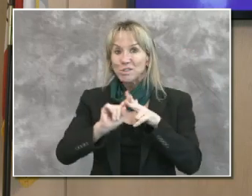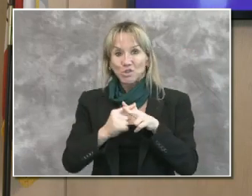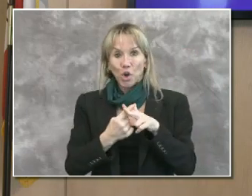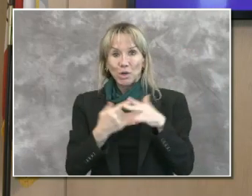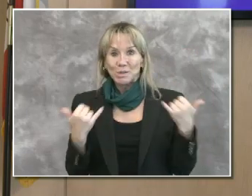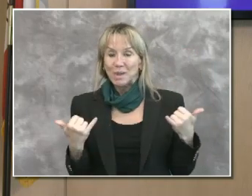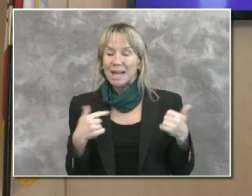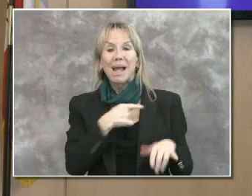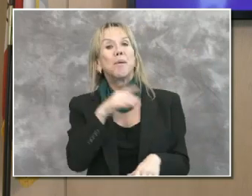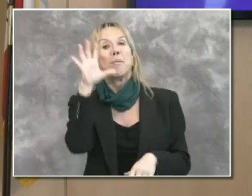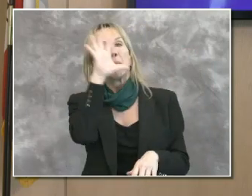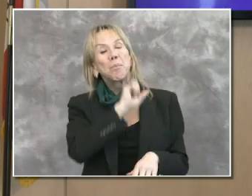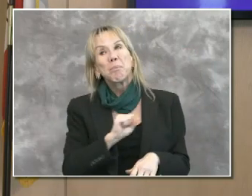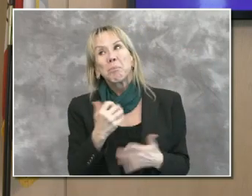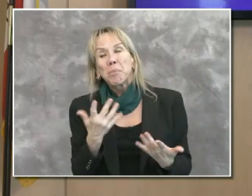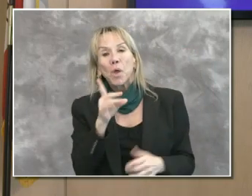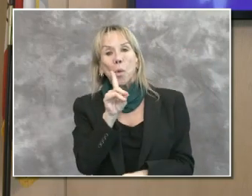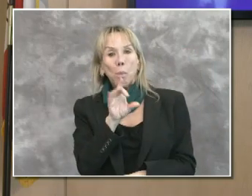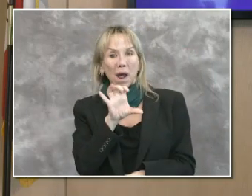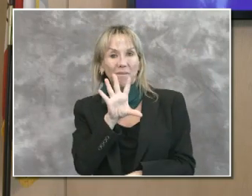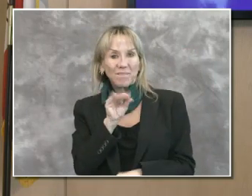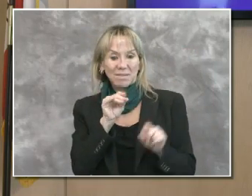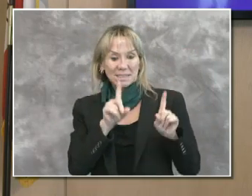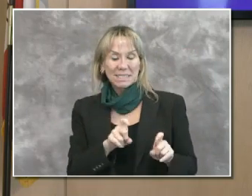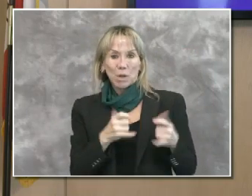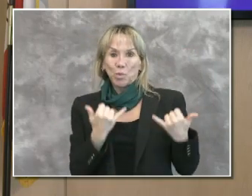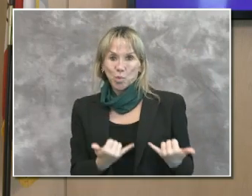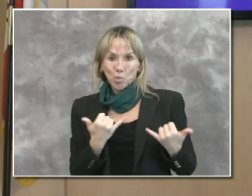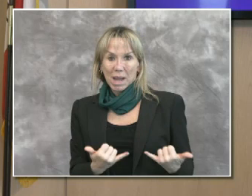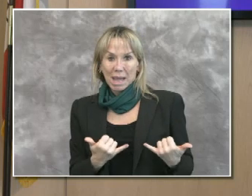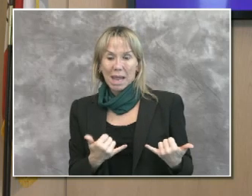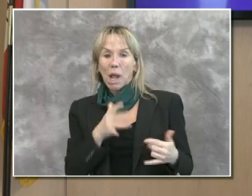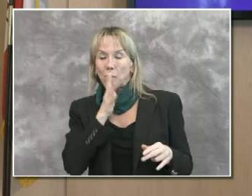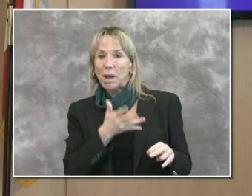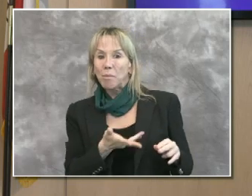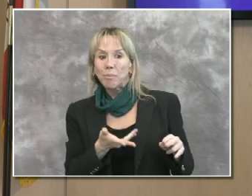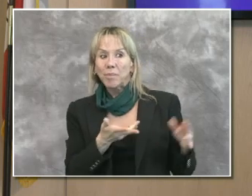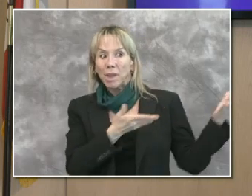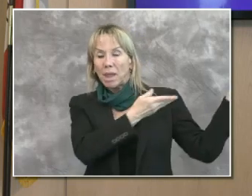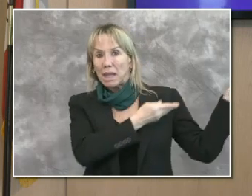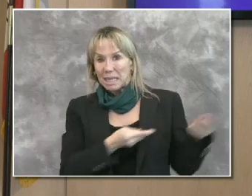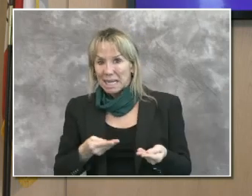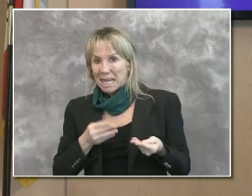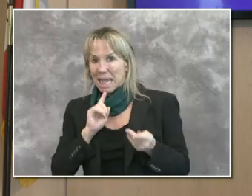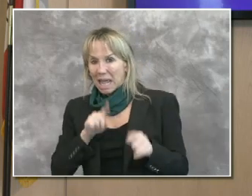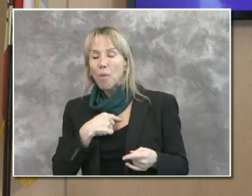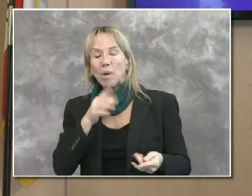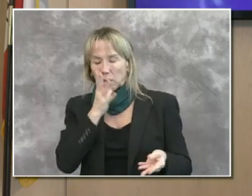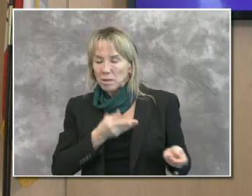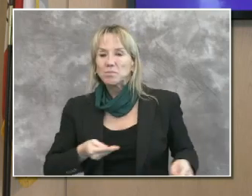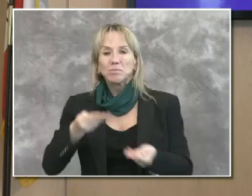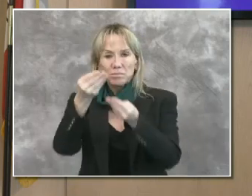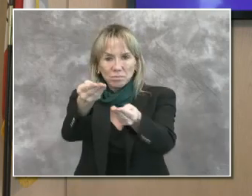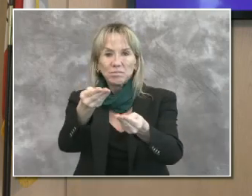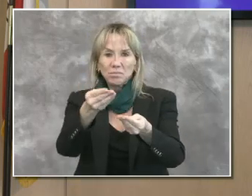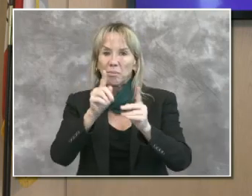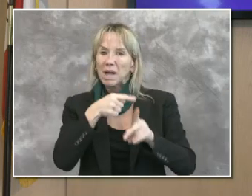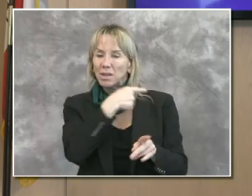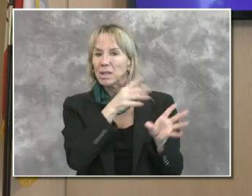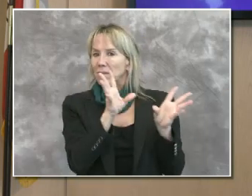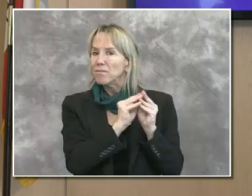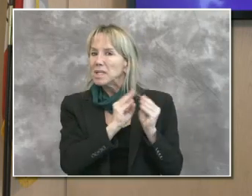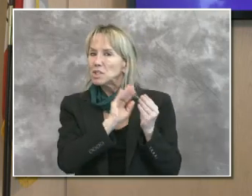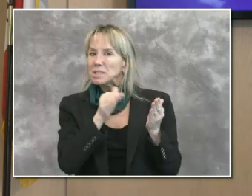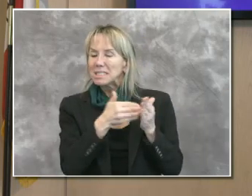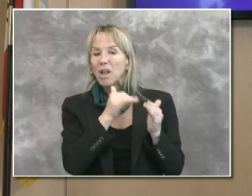and estimate is that they can do 150 tests today. As we get those results, we will share those with you, separate and